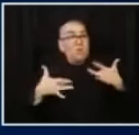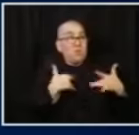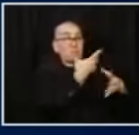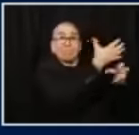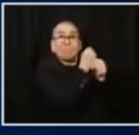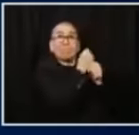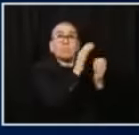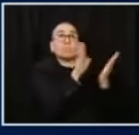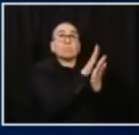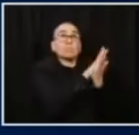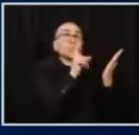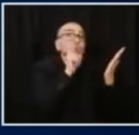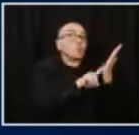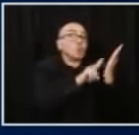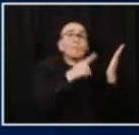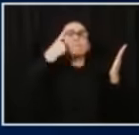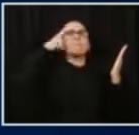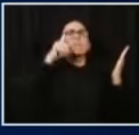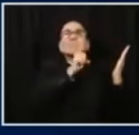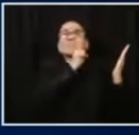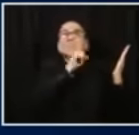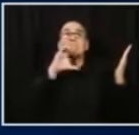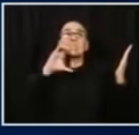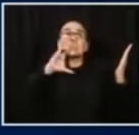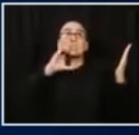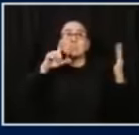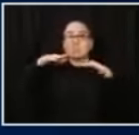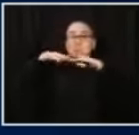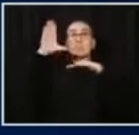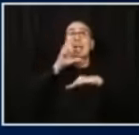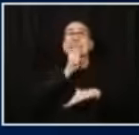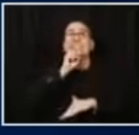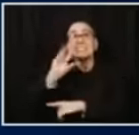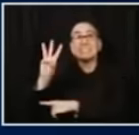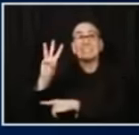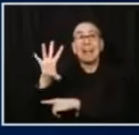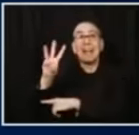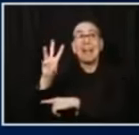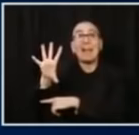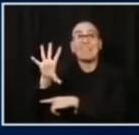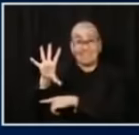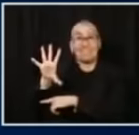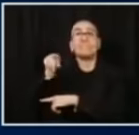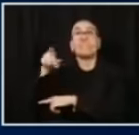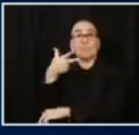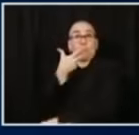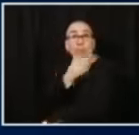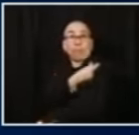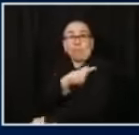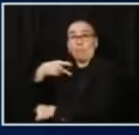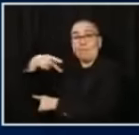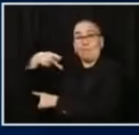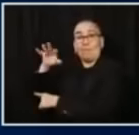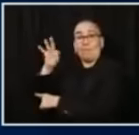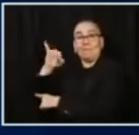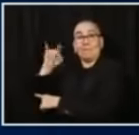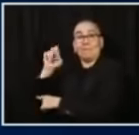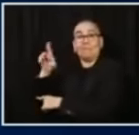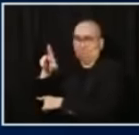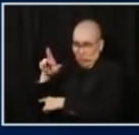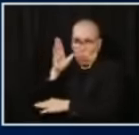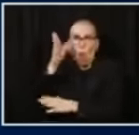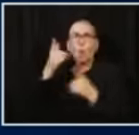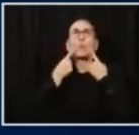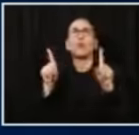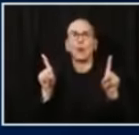the Pfizer vaccine also has good effectiveness. As the governor said, both of these vaccines have